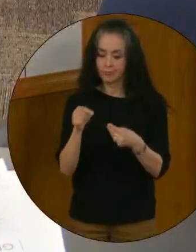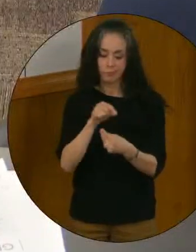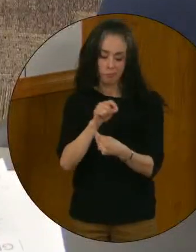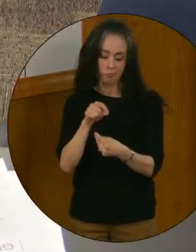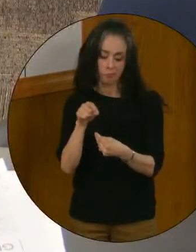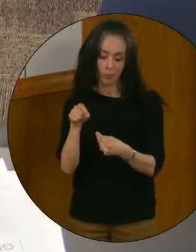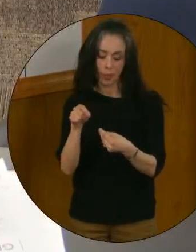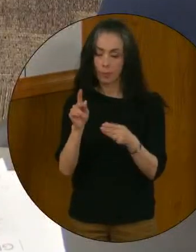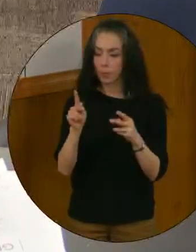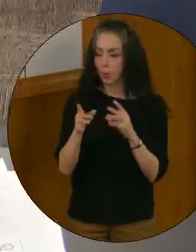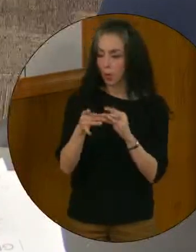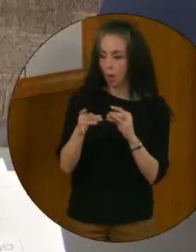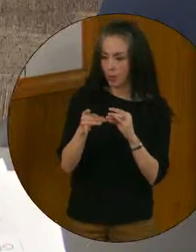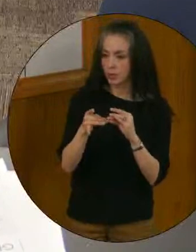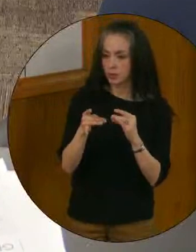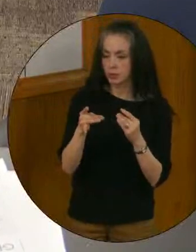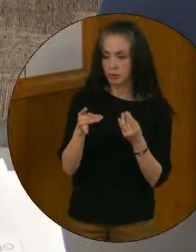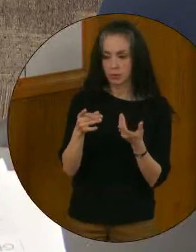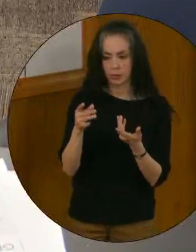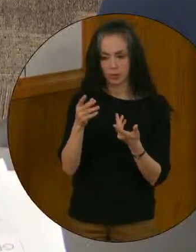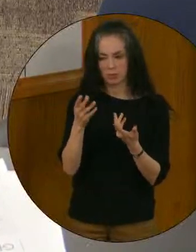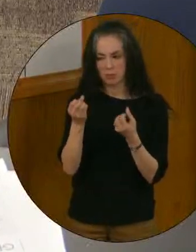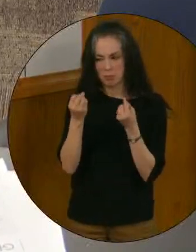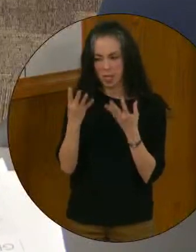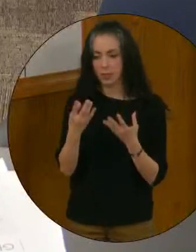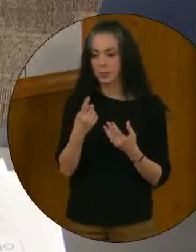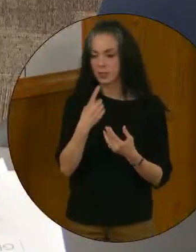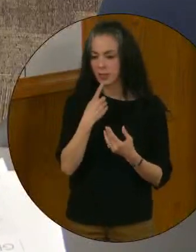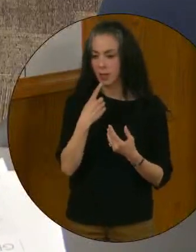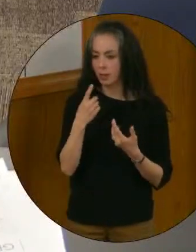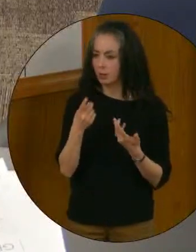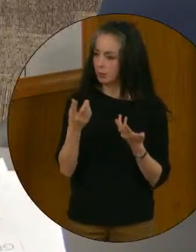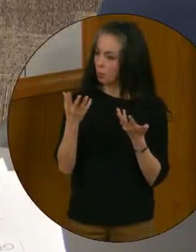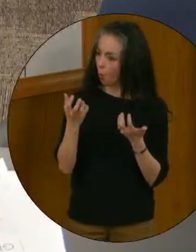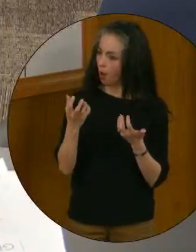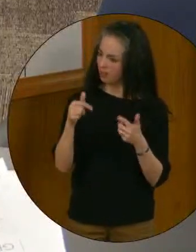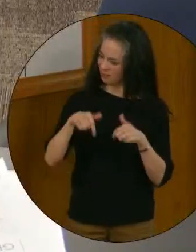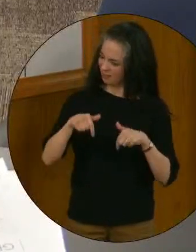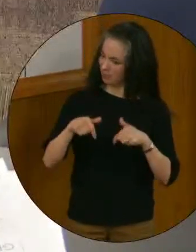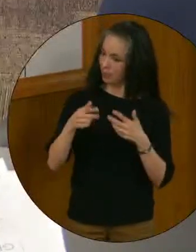And there were a lot of comments about people wanting more.